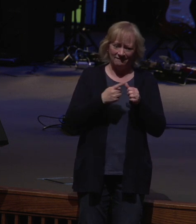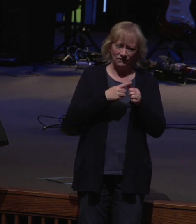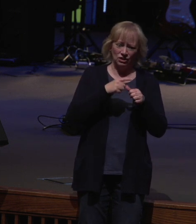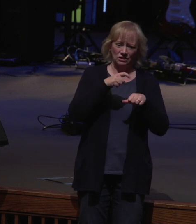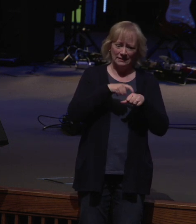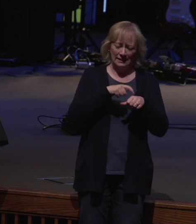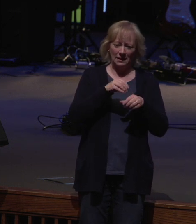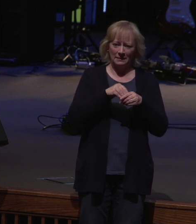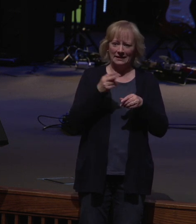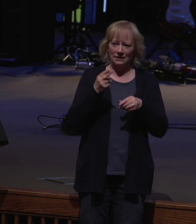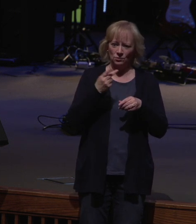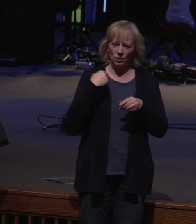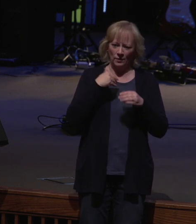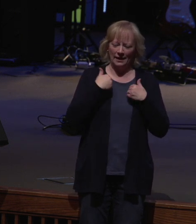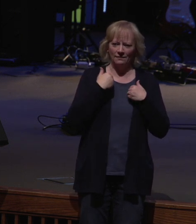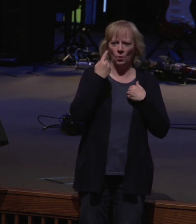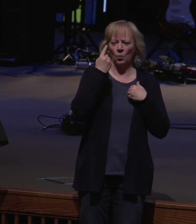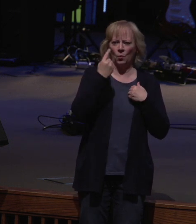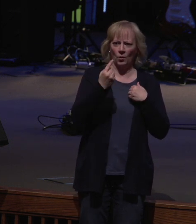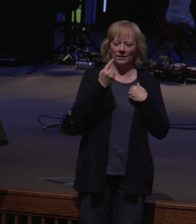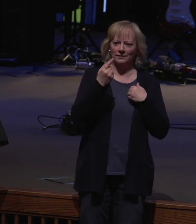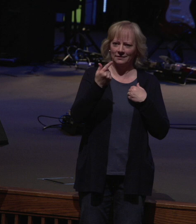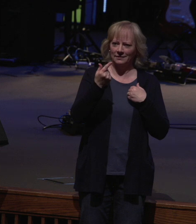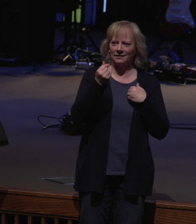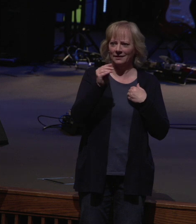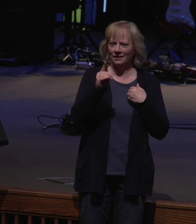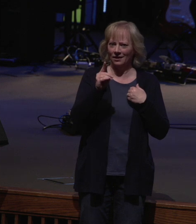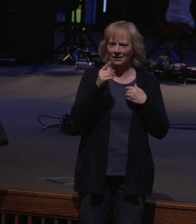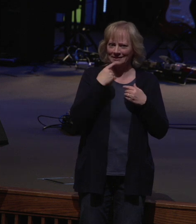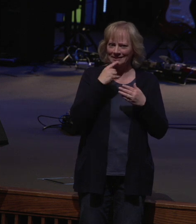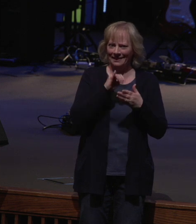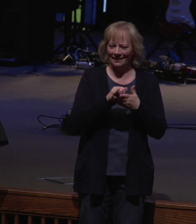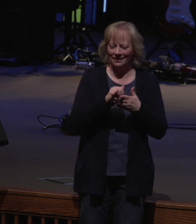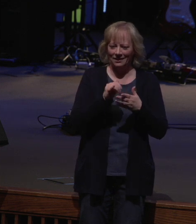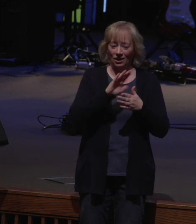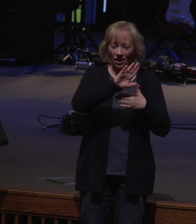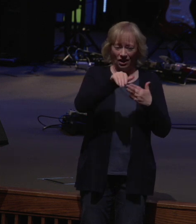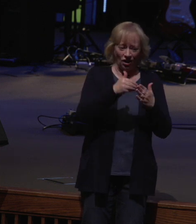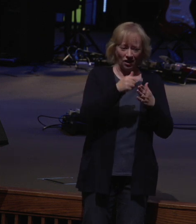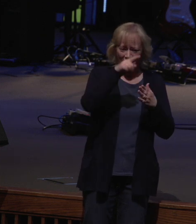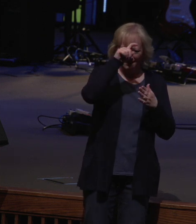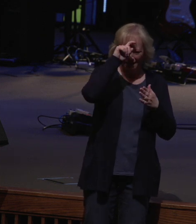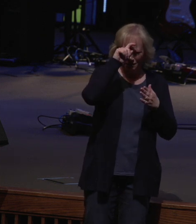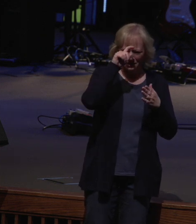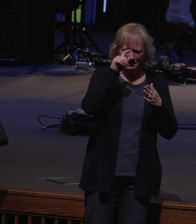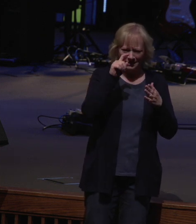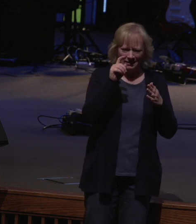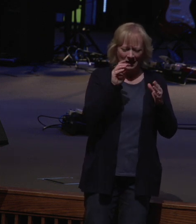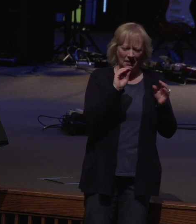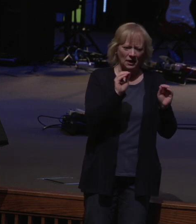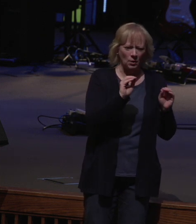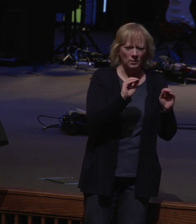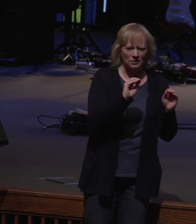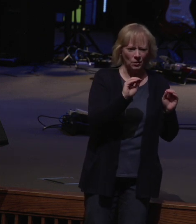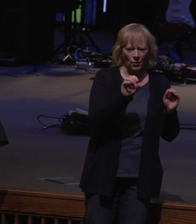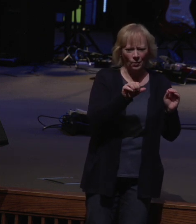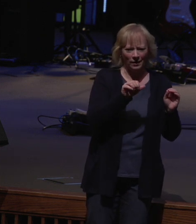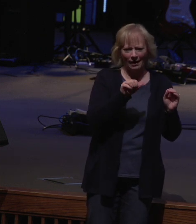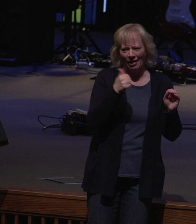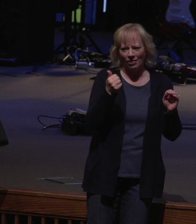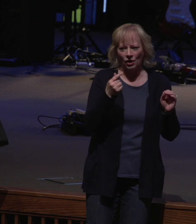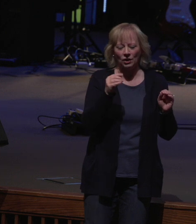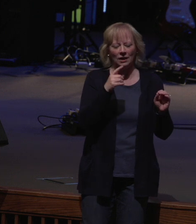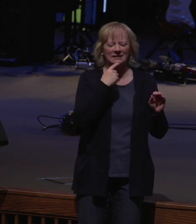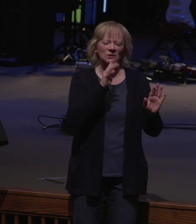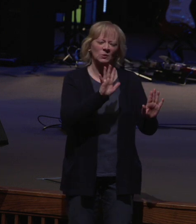deity saying that. Oh, in Egypt, there was no God being like, no, I'm Ra, it should just be